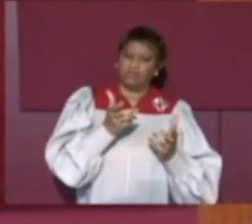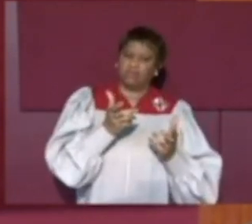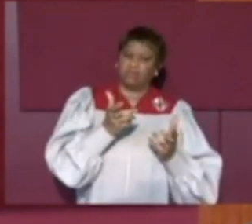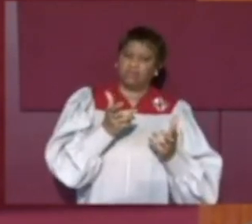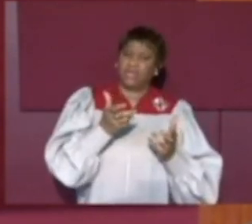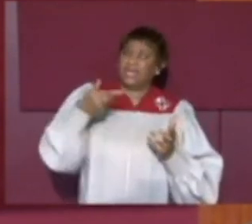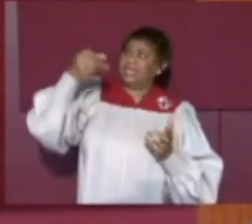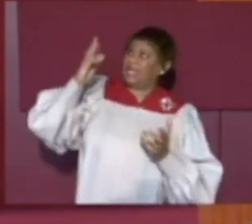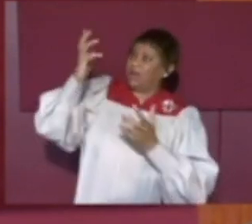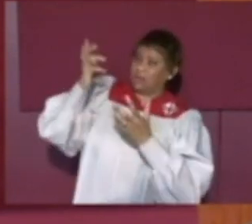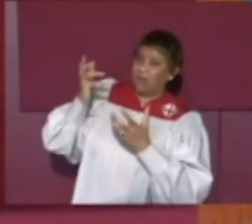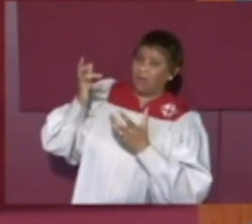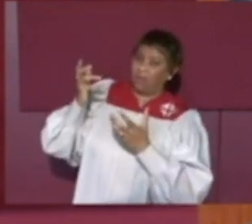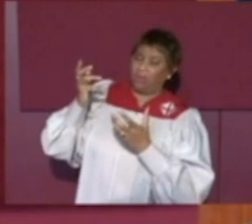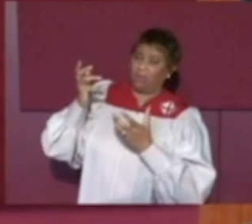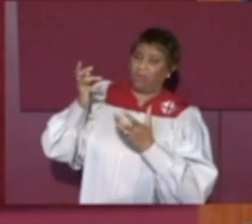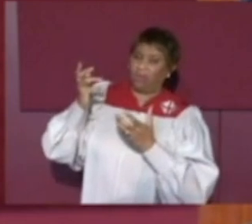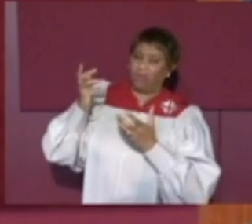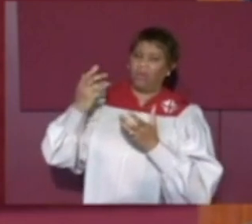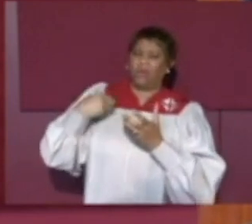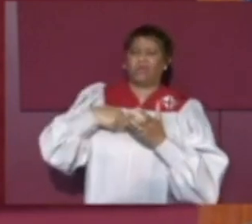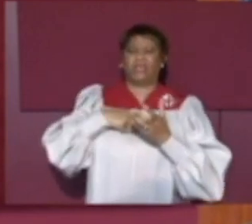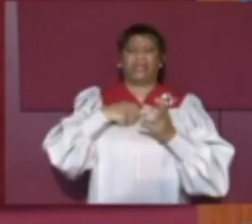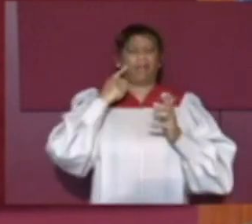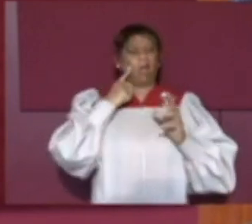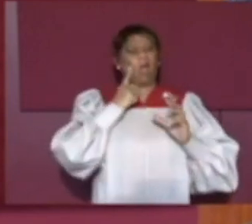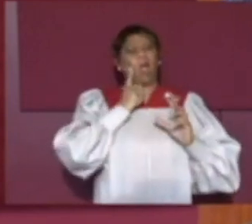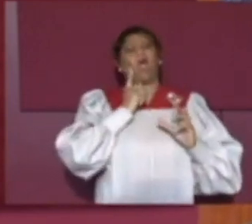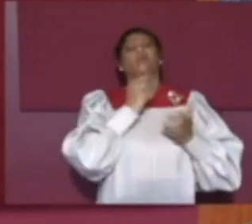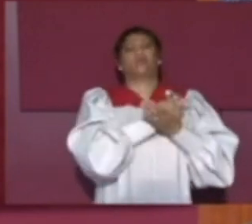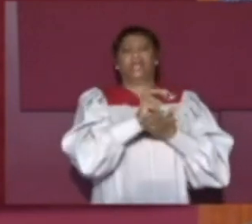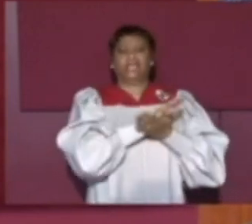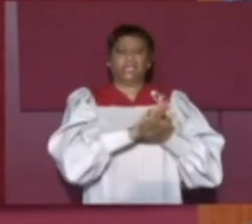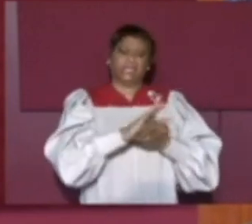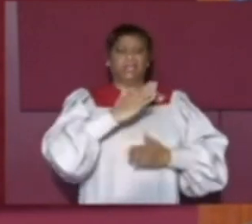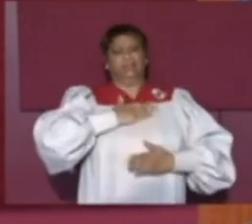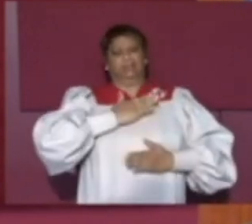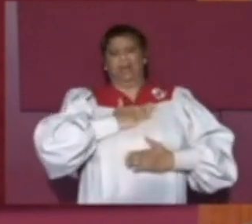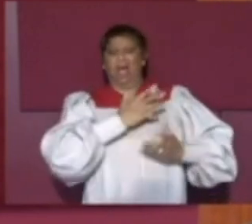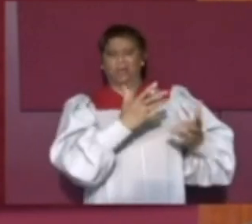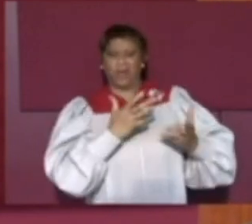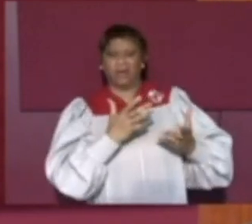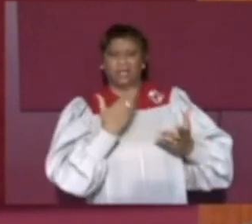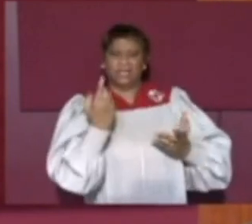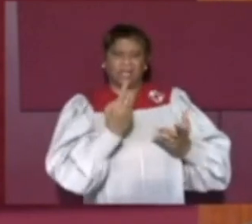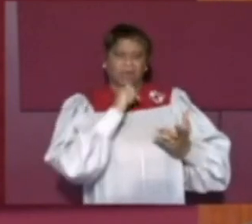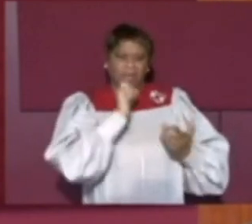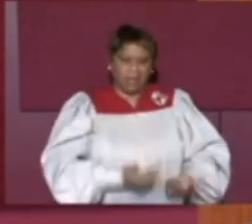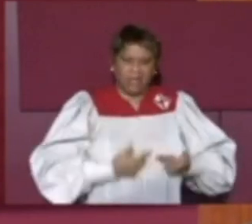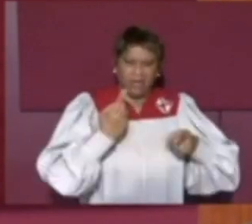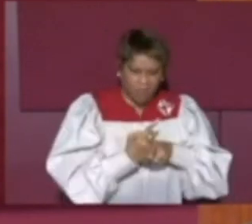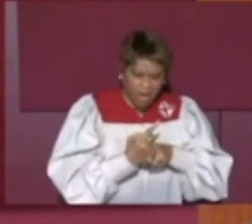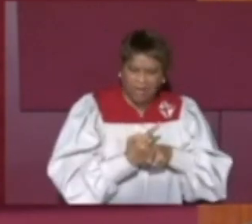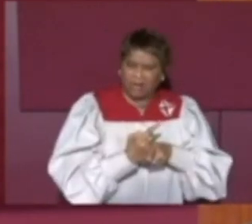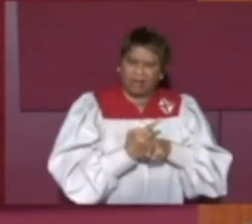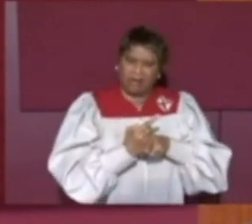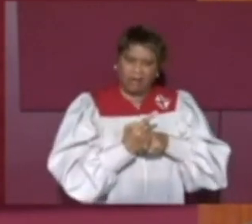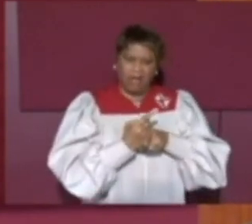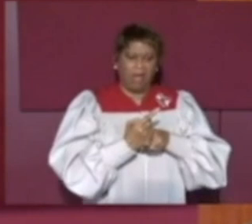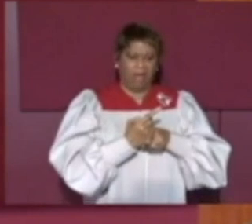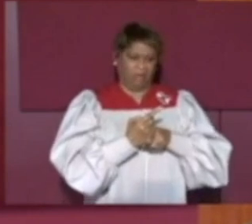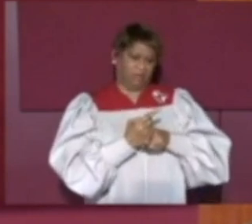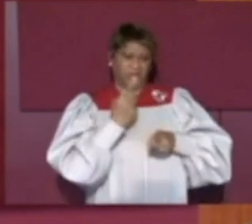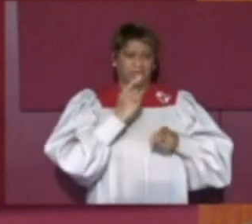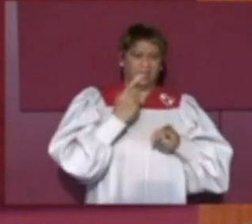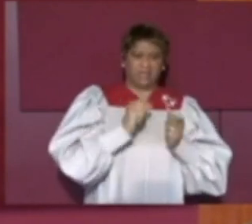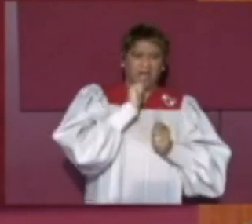It's God's will. We act like righteousness is our will. And when someone is not right, that they're not